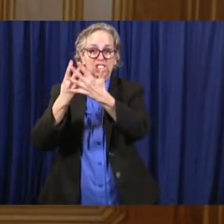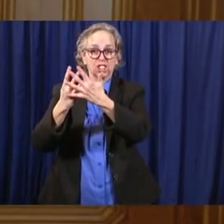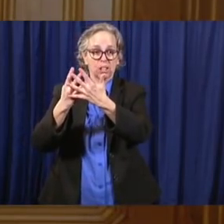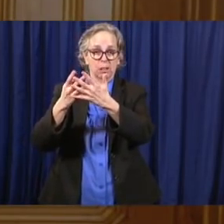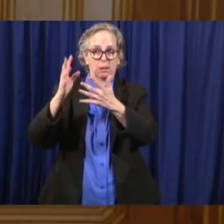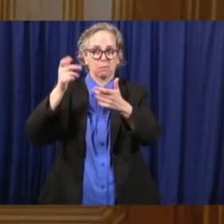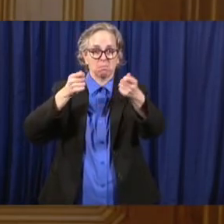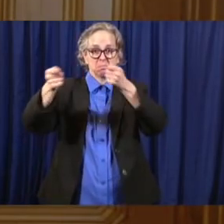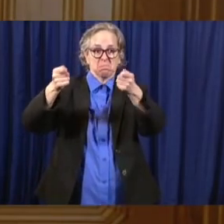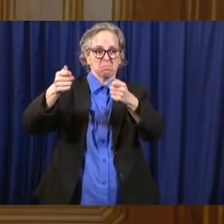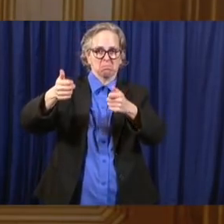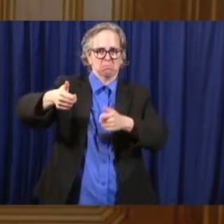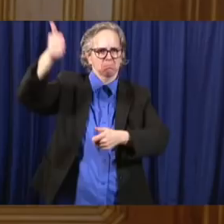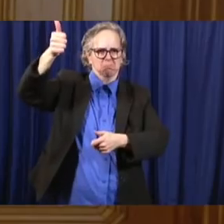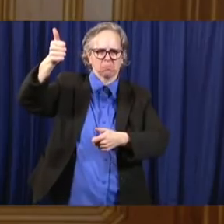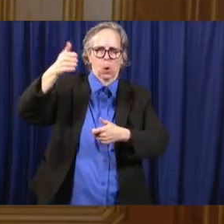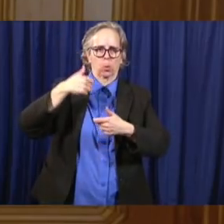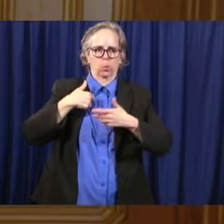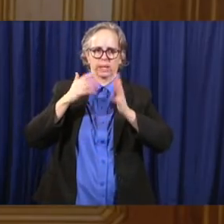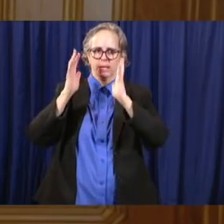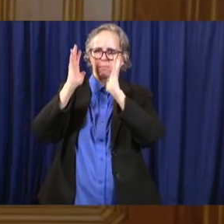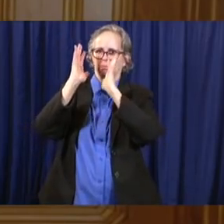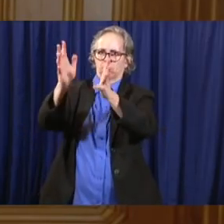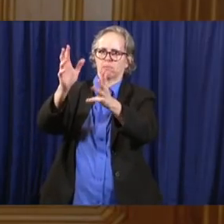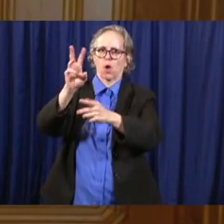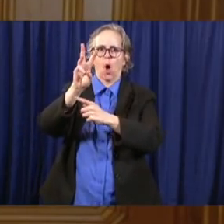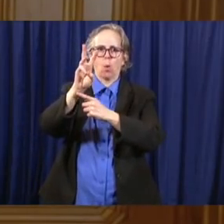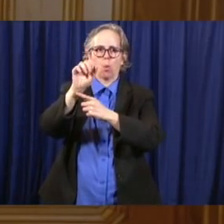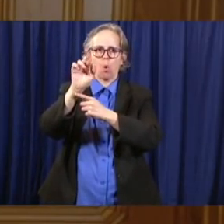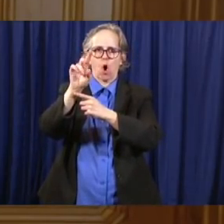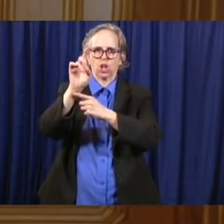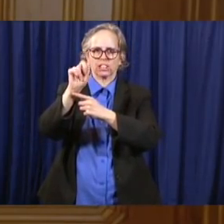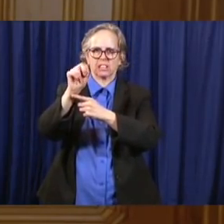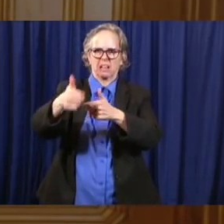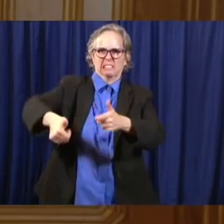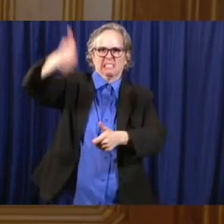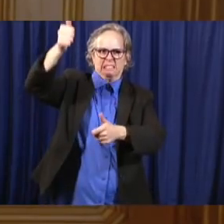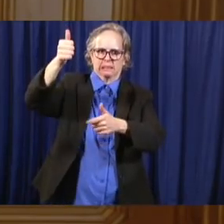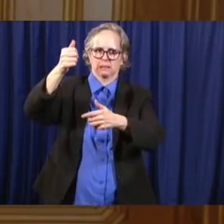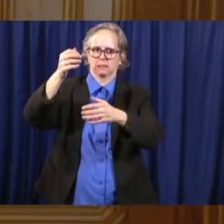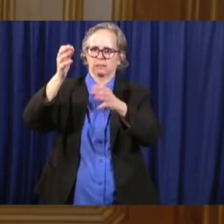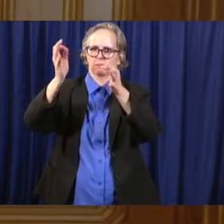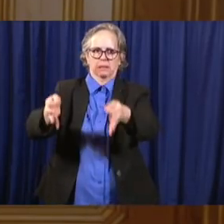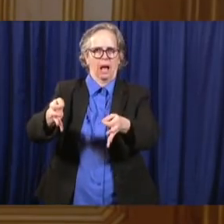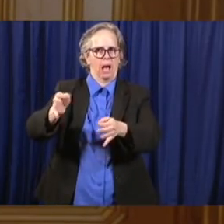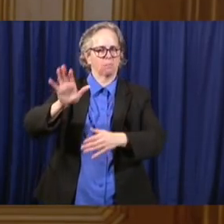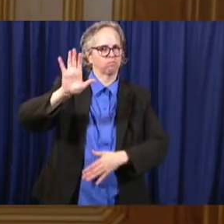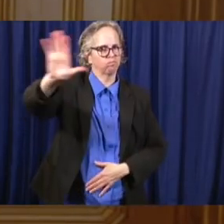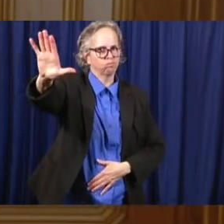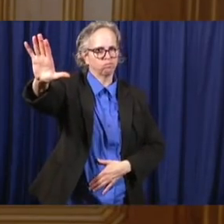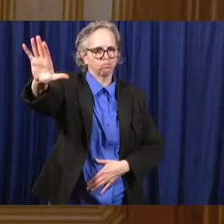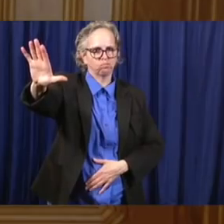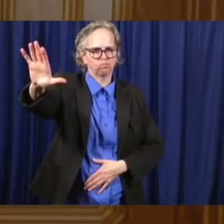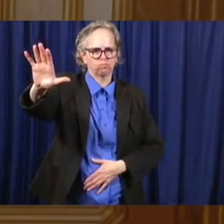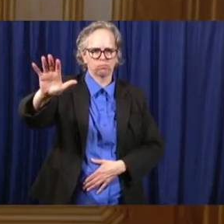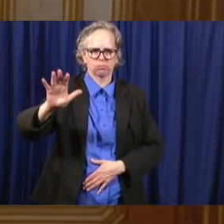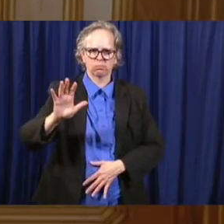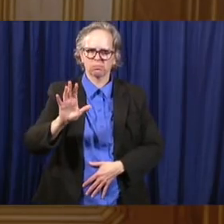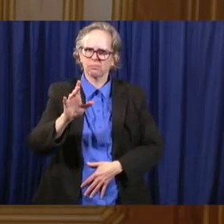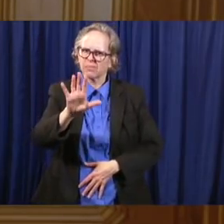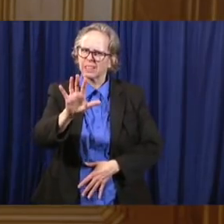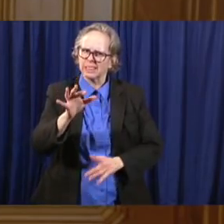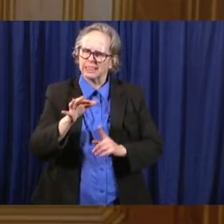large, we leave to the wardens and we leave to the director. This is an unusual time, and because it's an